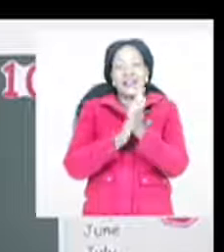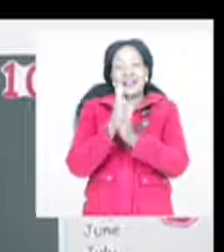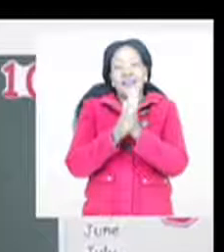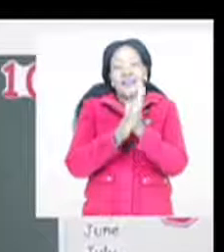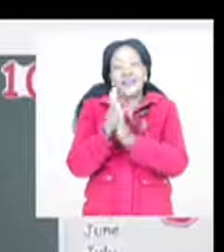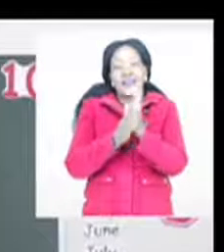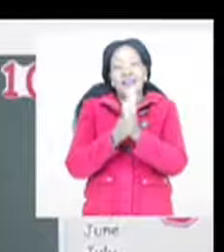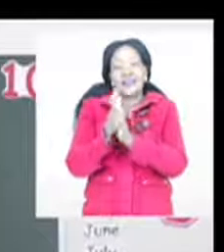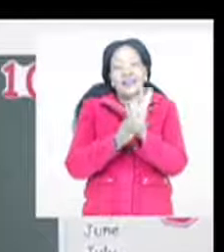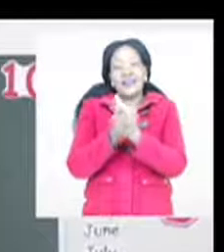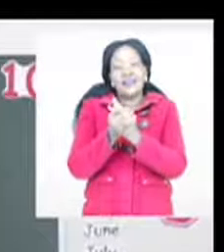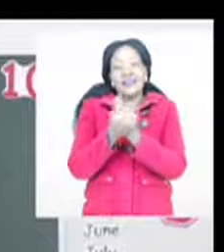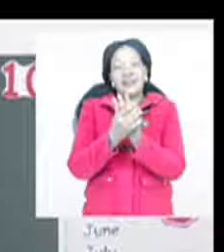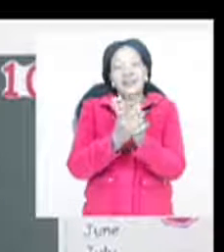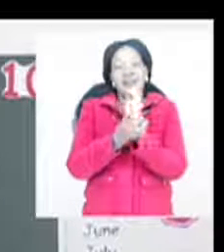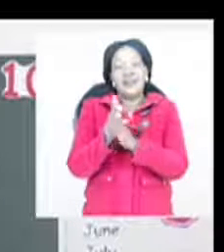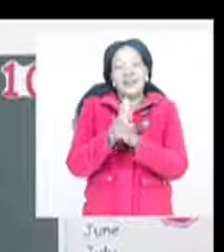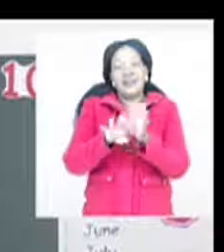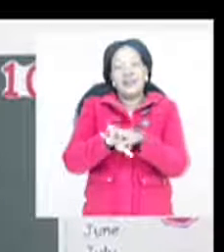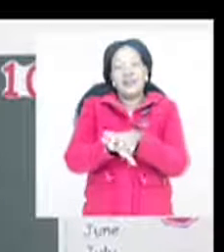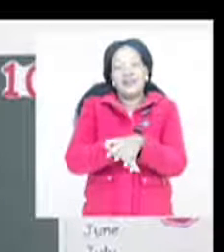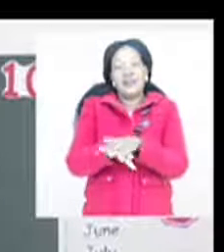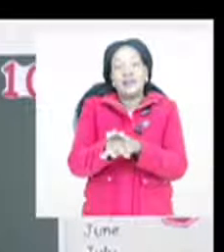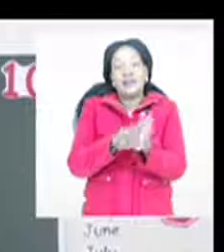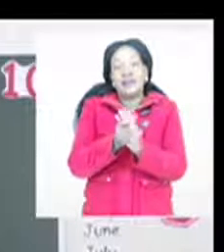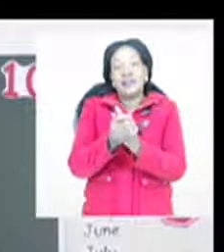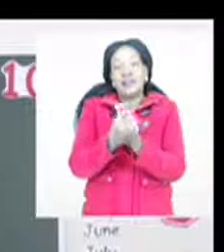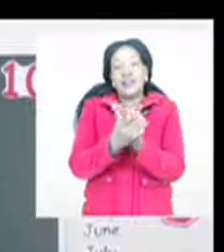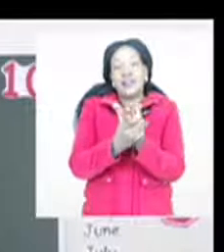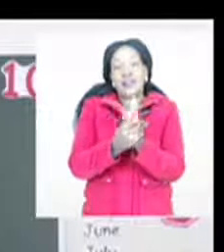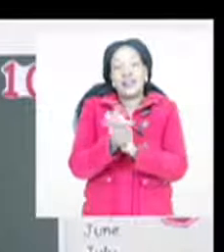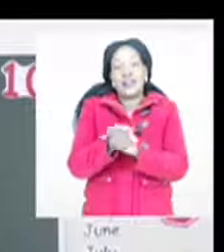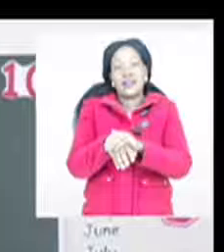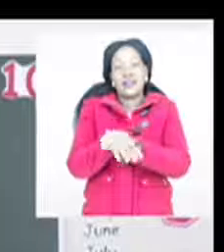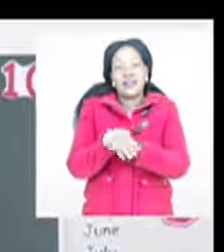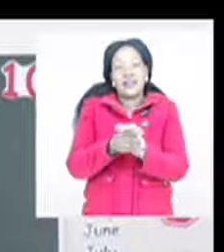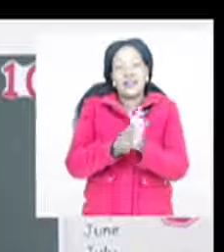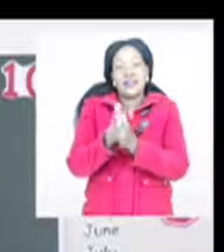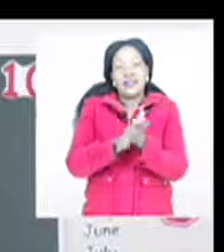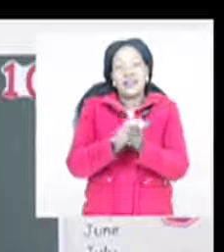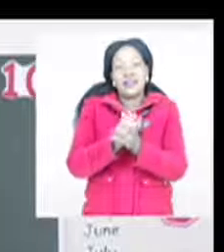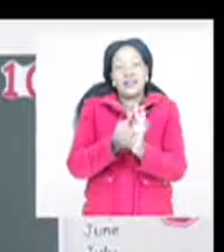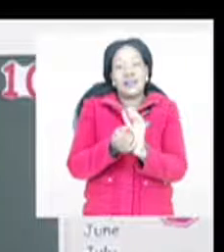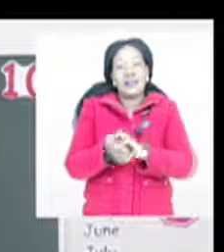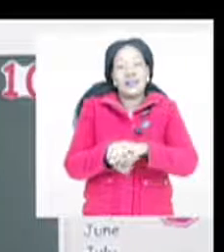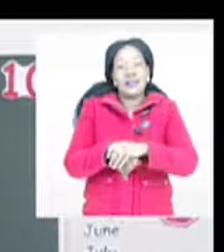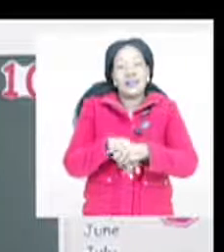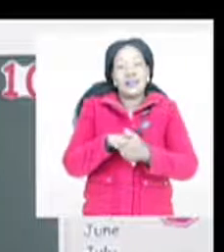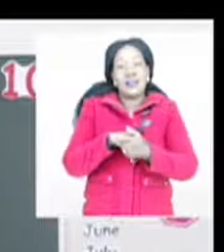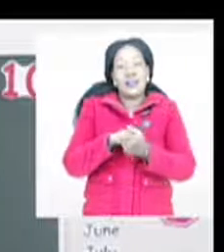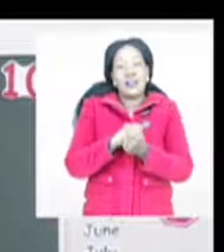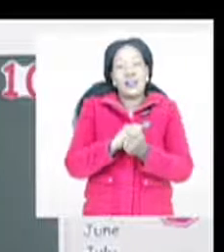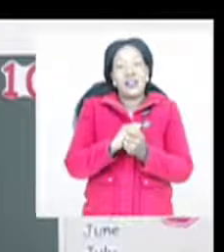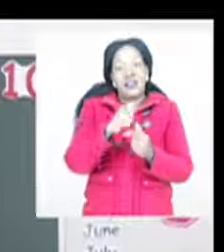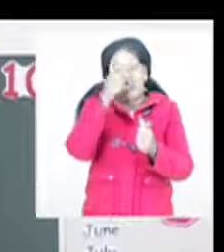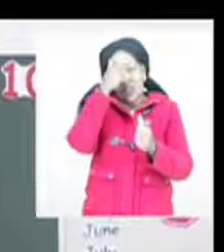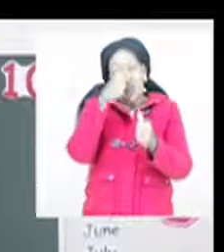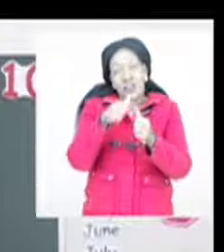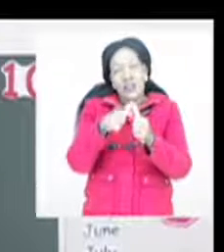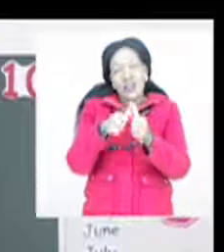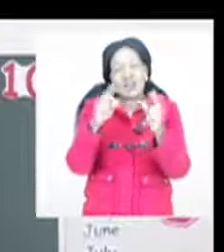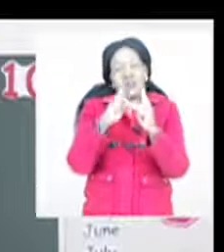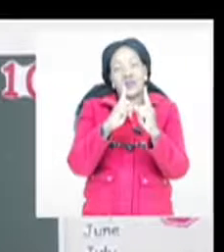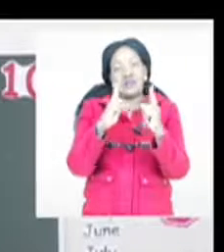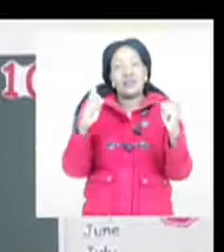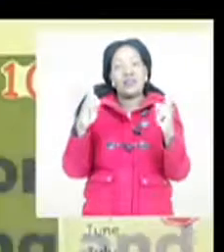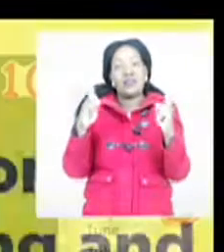We spray the hands, rub the sanitizer all over our hands and between our fingers. And let's also remember to keep a